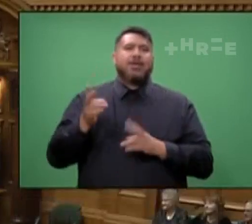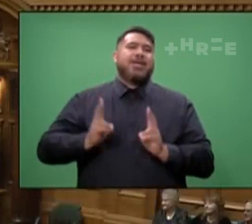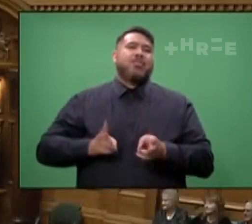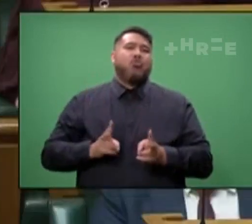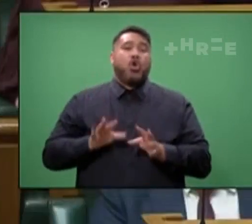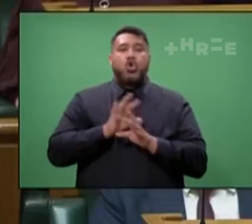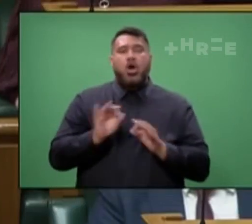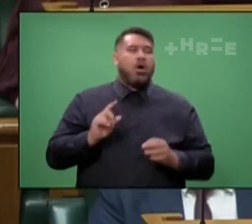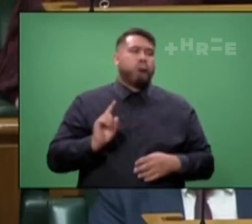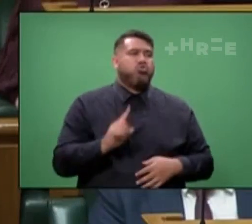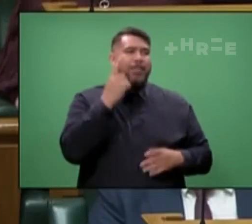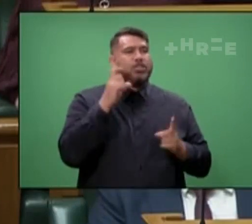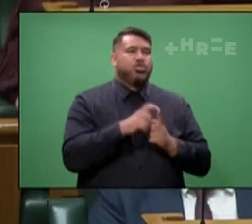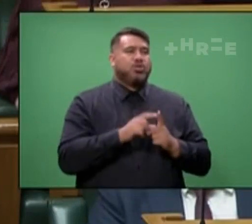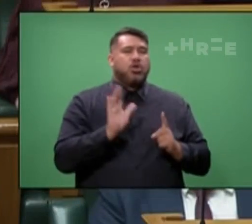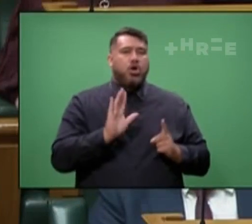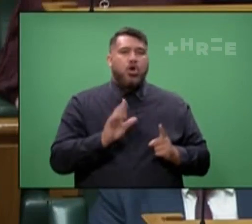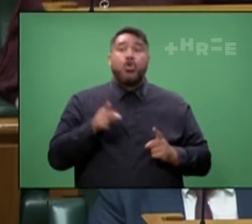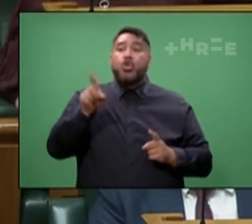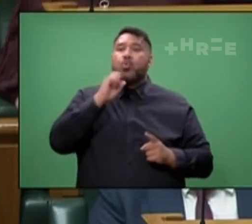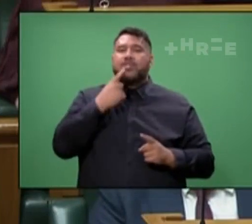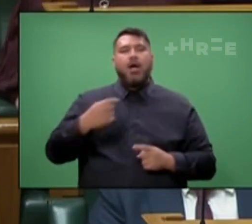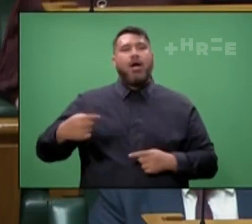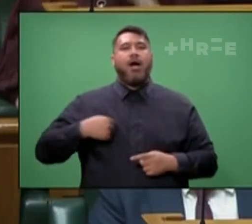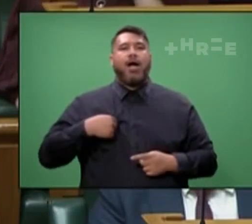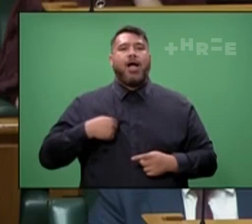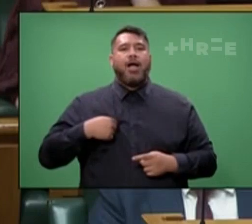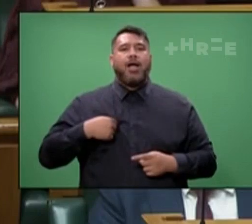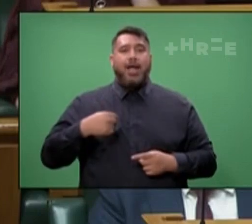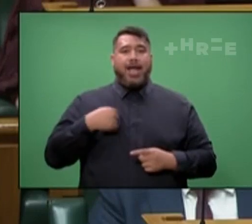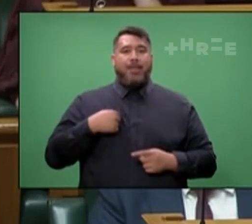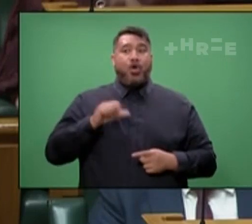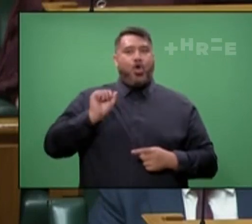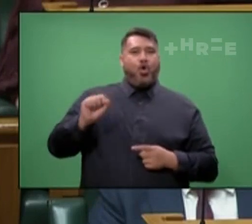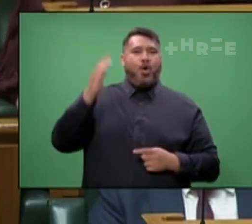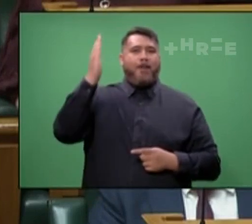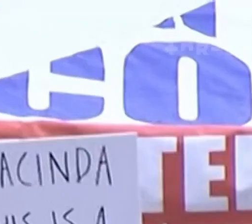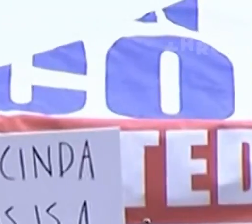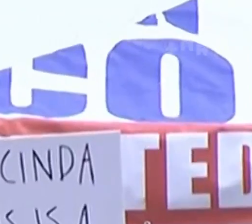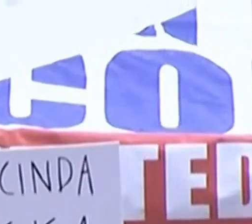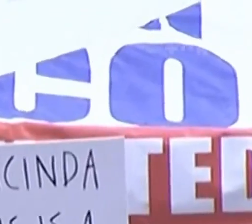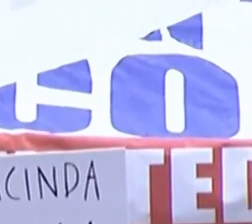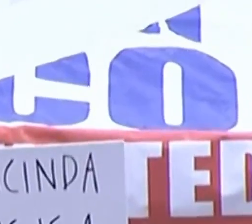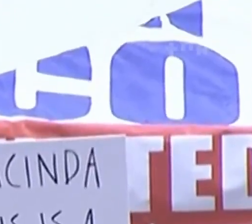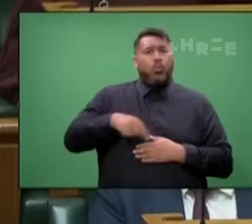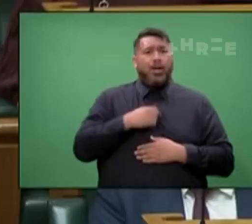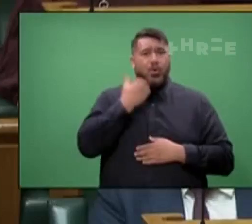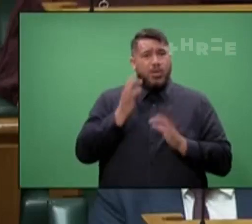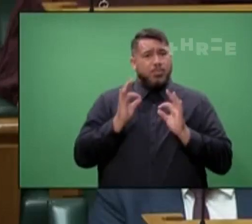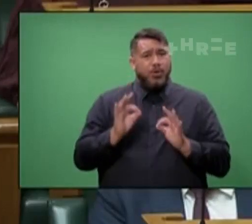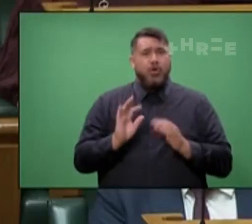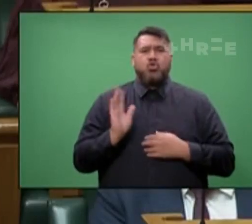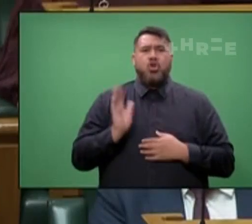already. I will happily be known as Neve's mum, and I wouldn't have it any other way. The polarising.